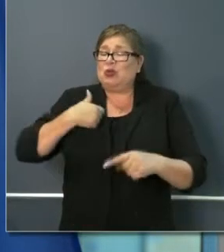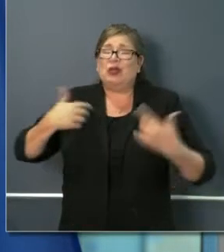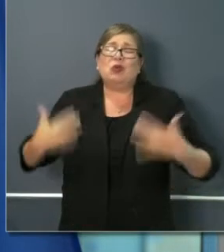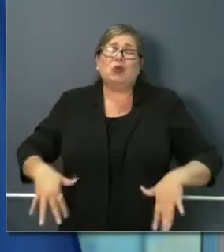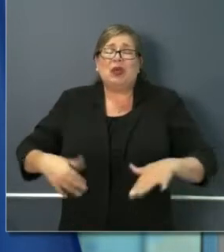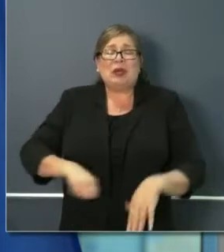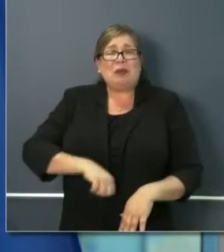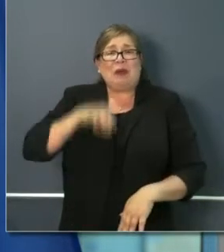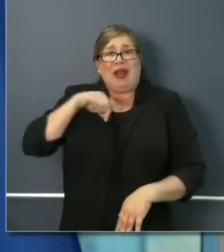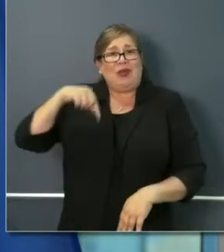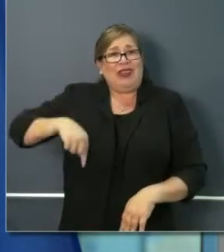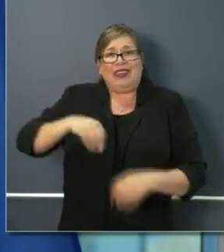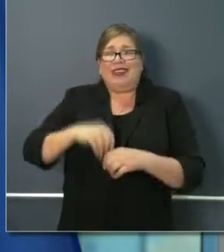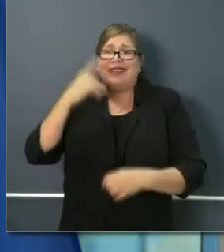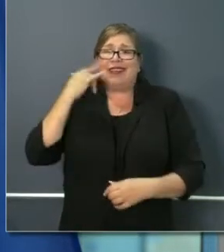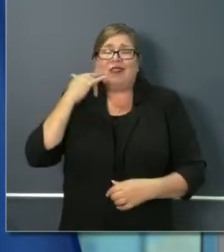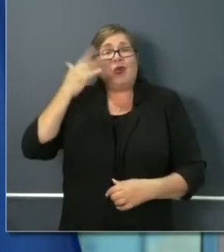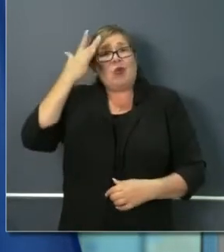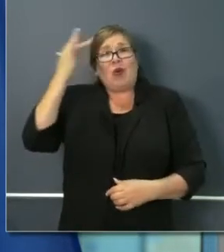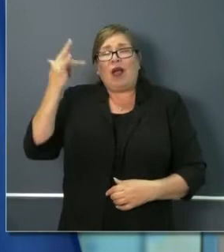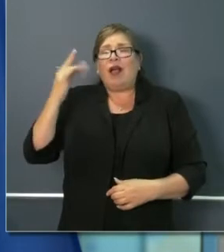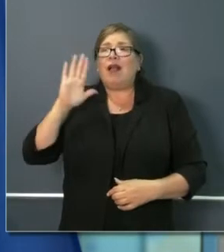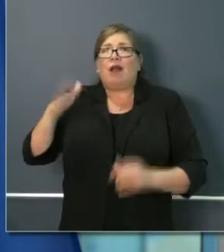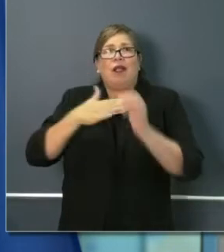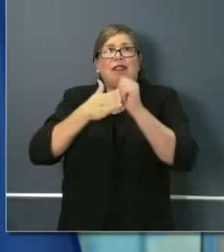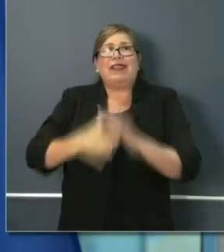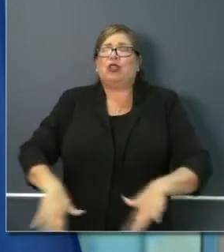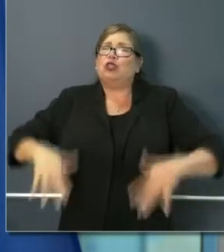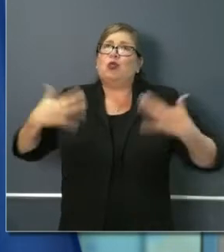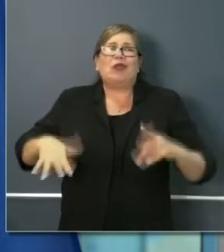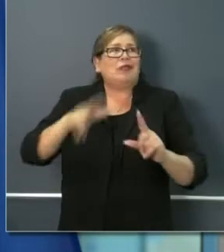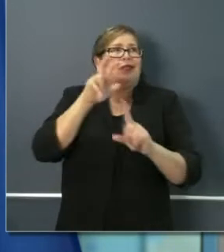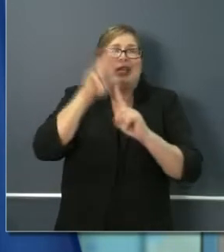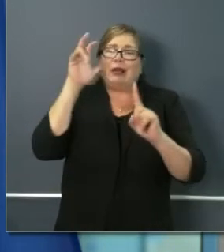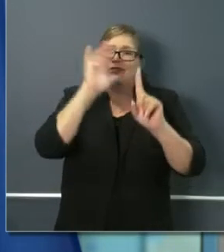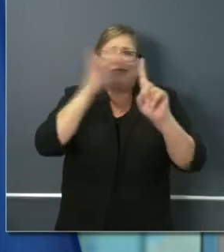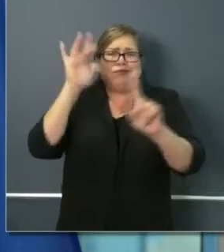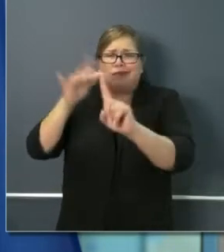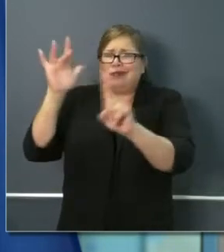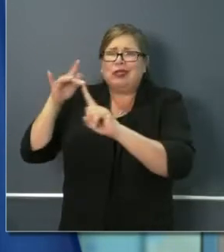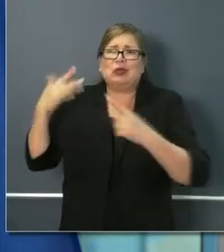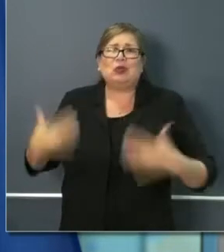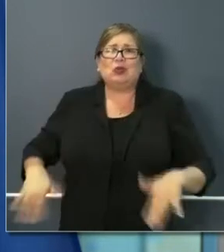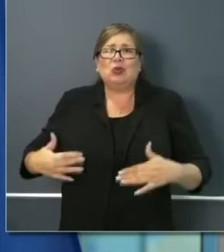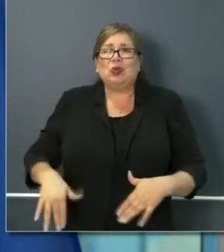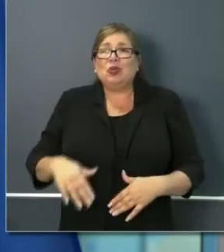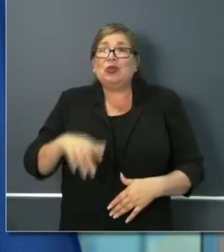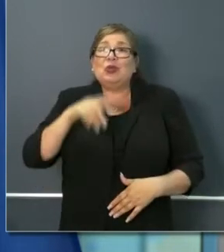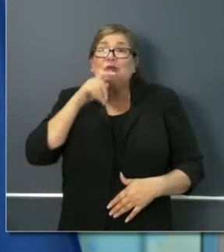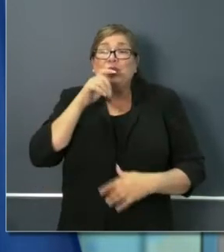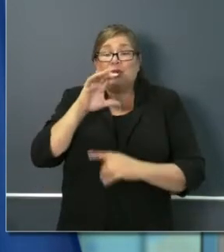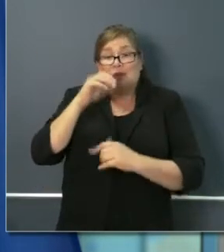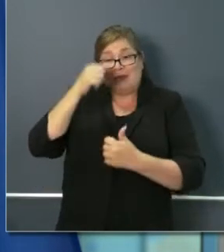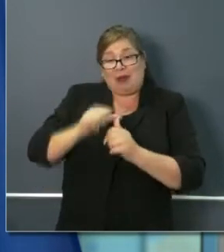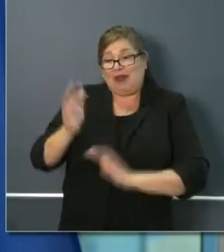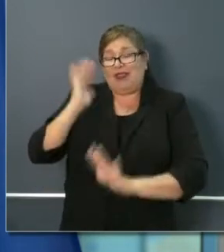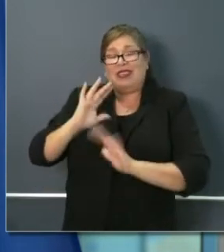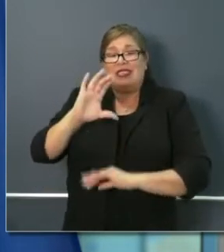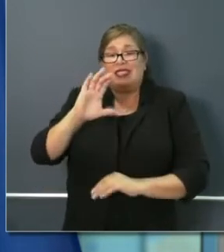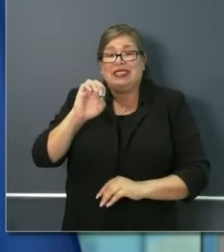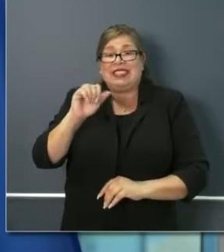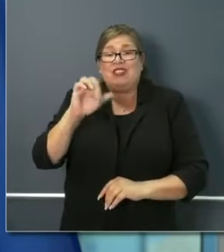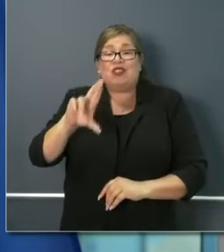leadership that is demonstrable in the state by Cesar Chavez. That leadership was recognized